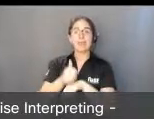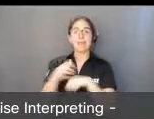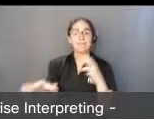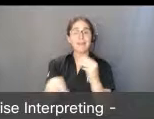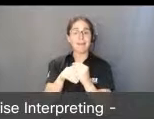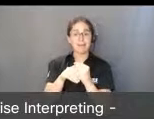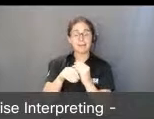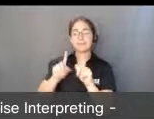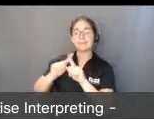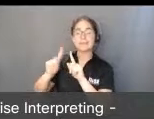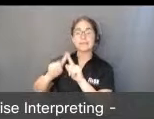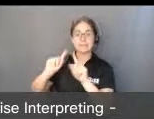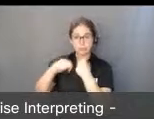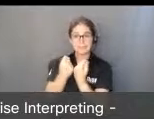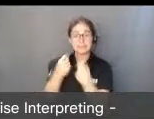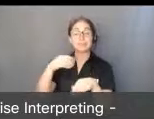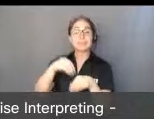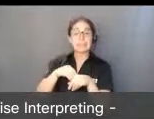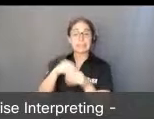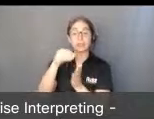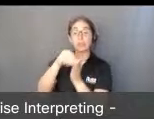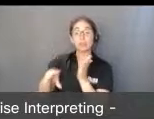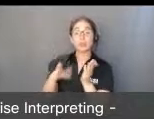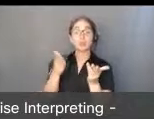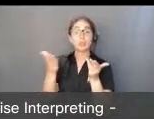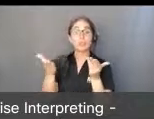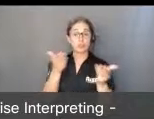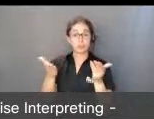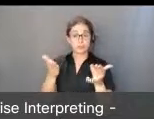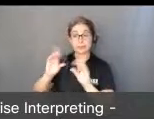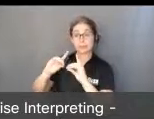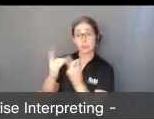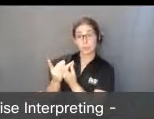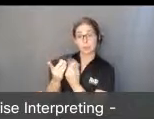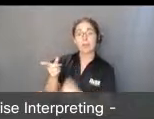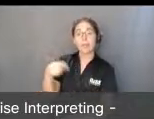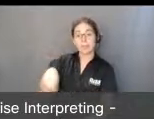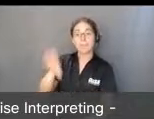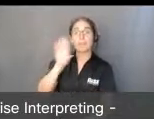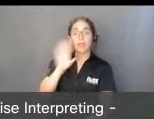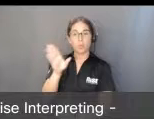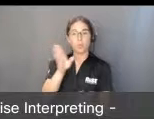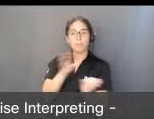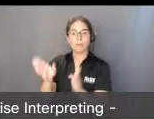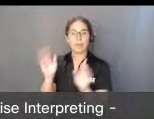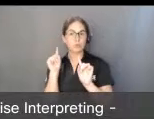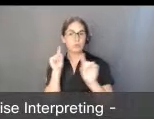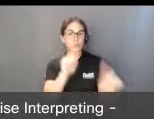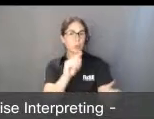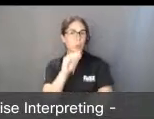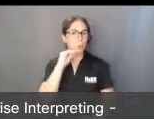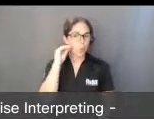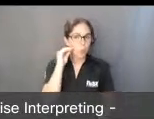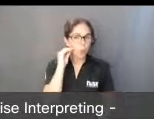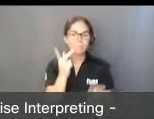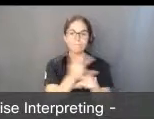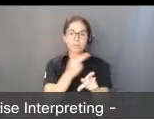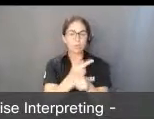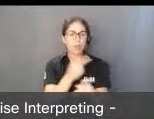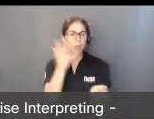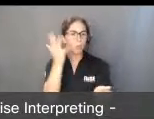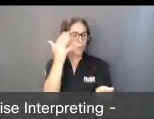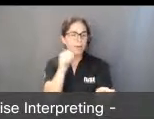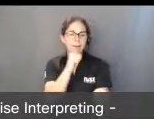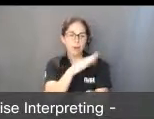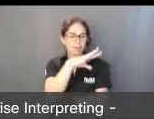team members within the student services division to visit the homes, to find out the why, to make phone calls